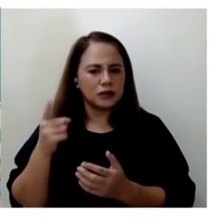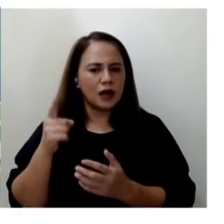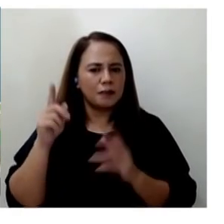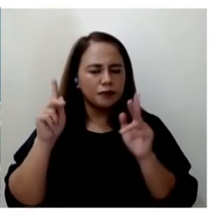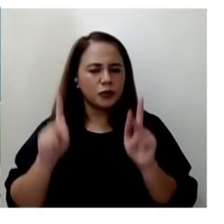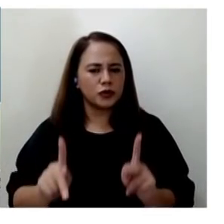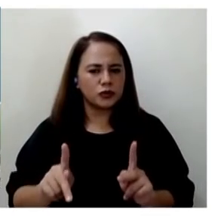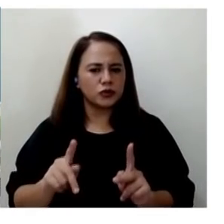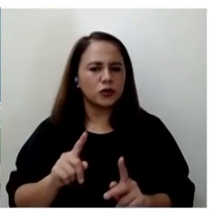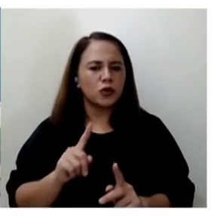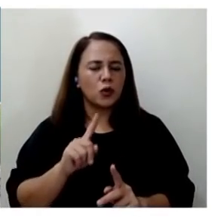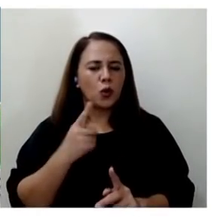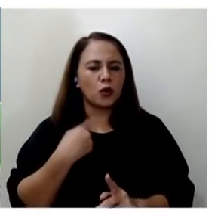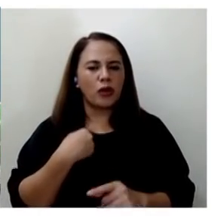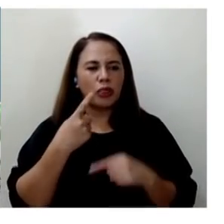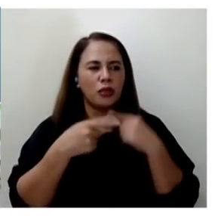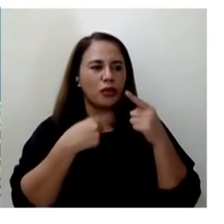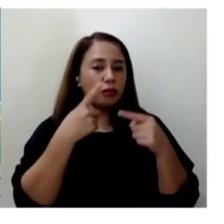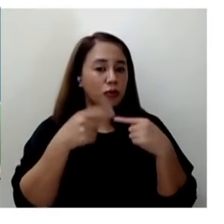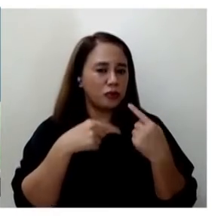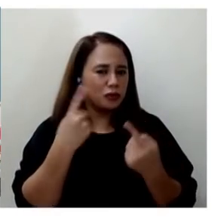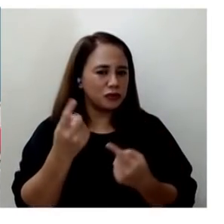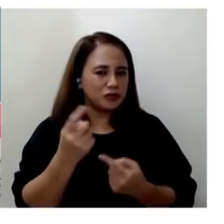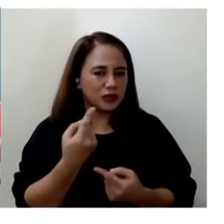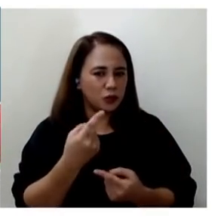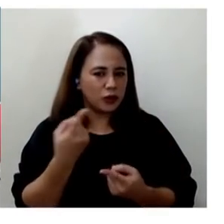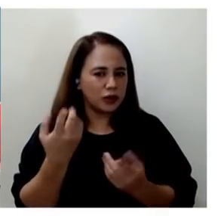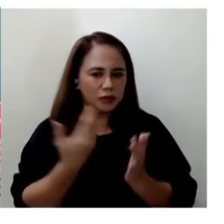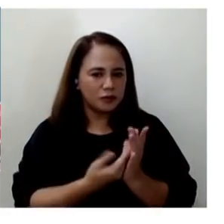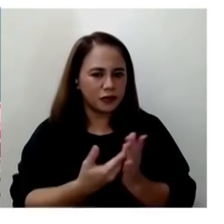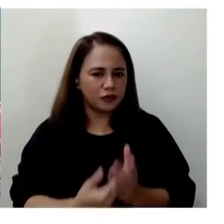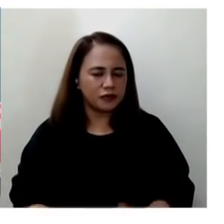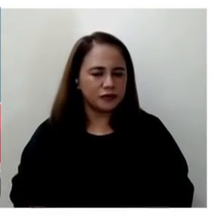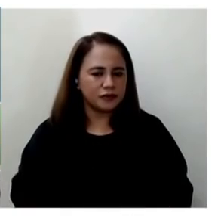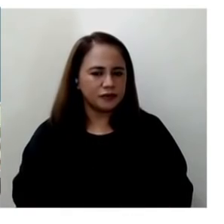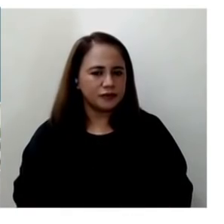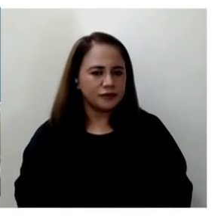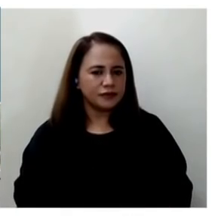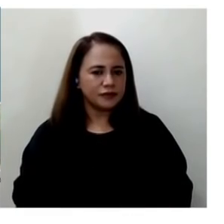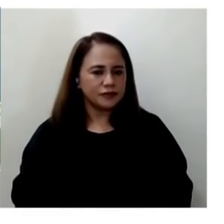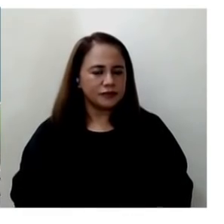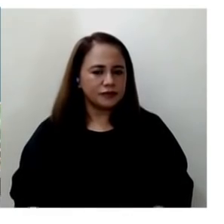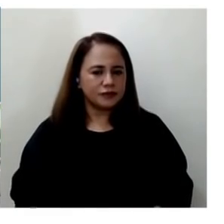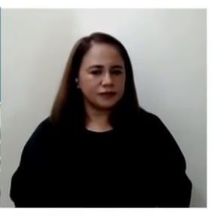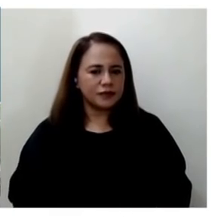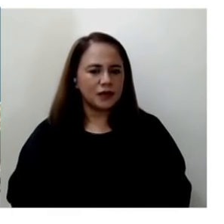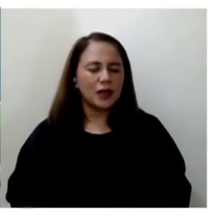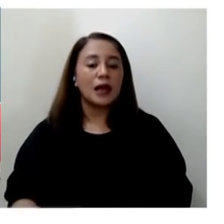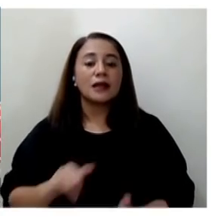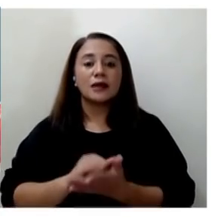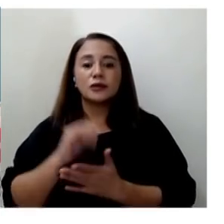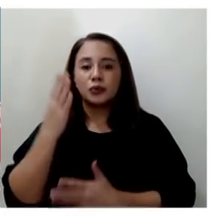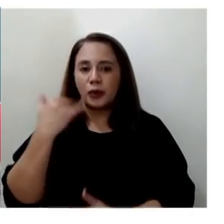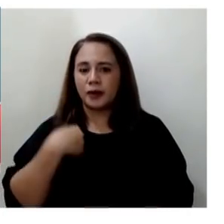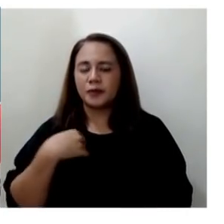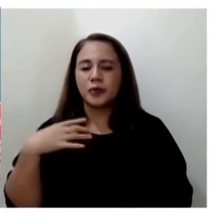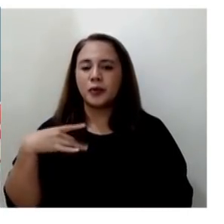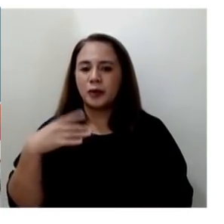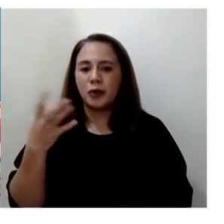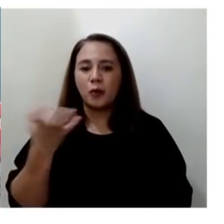who will just mouth these allegations without any proof backing them up? That's why I'm waiting, because I want to